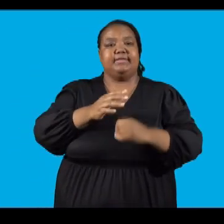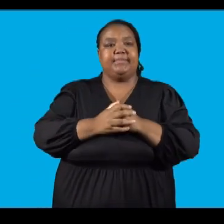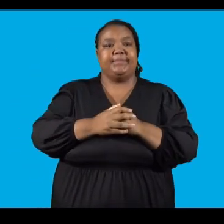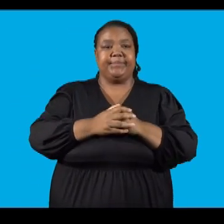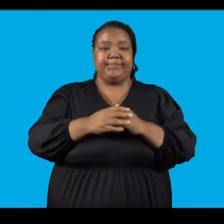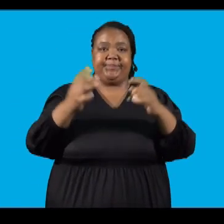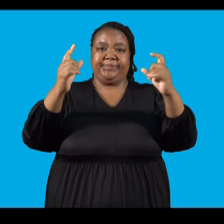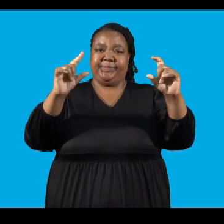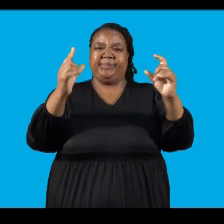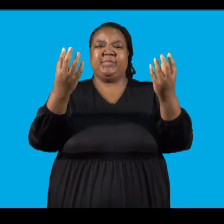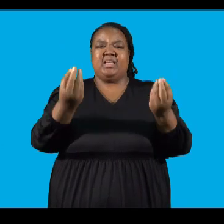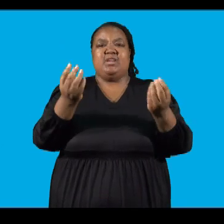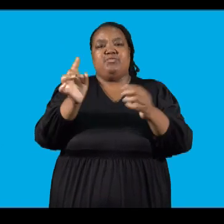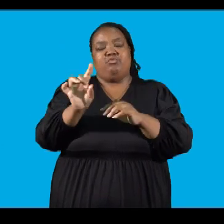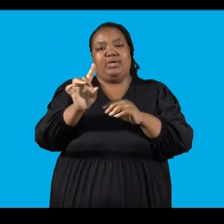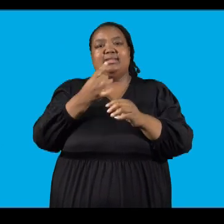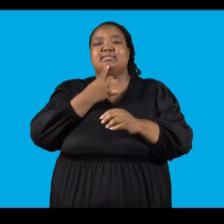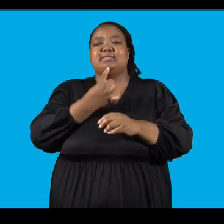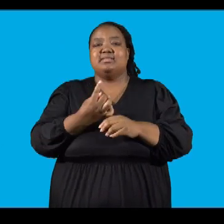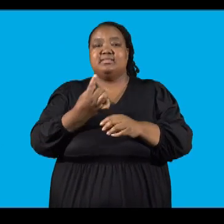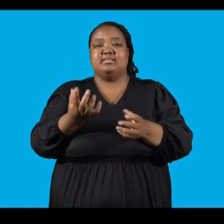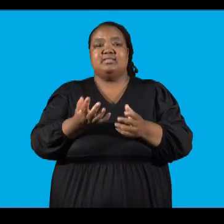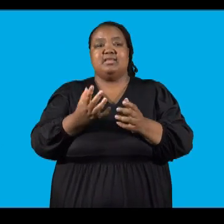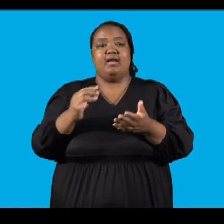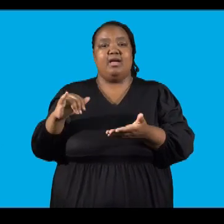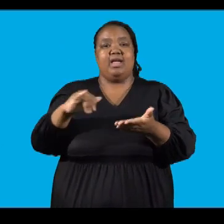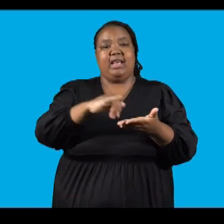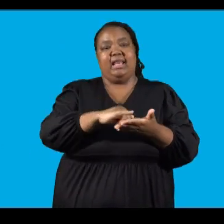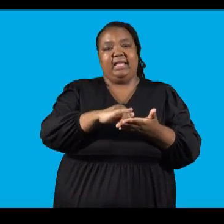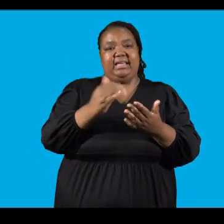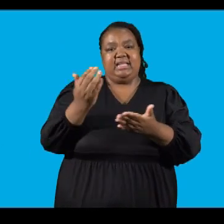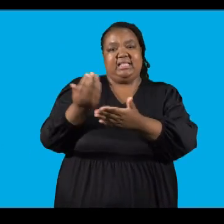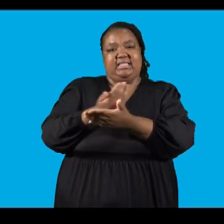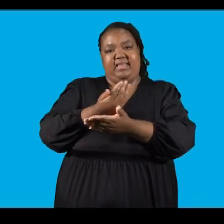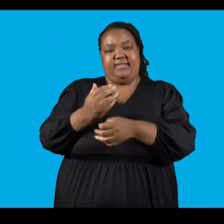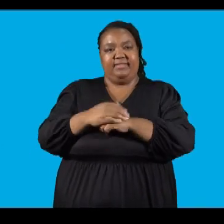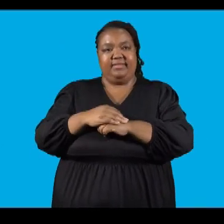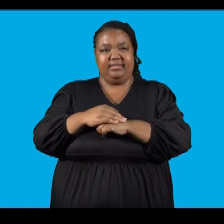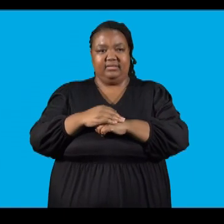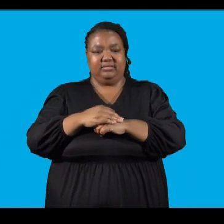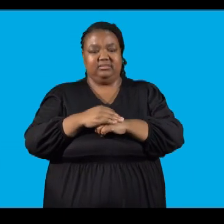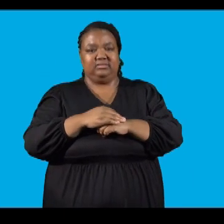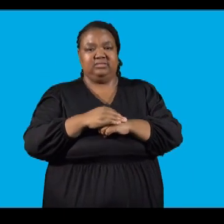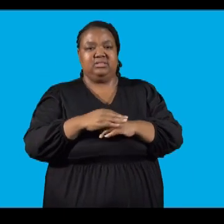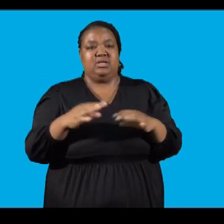follow. Let's start. What do we have here? It says save our airline